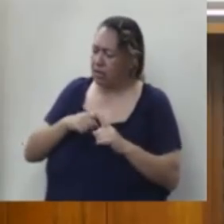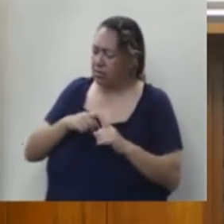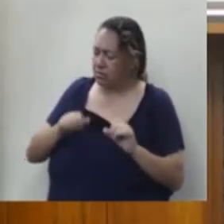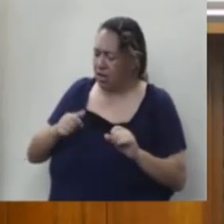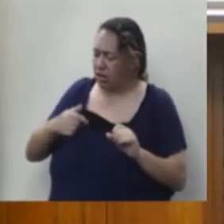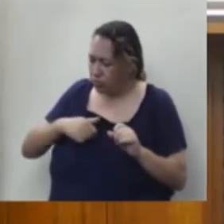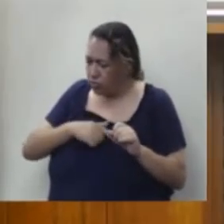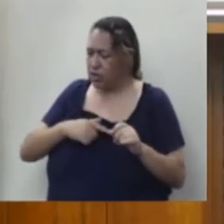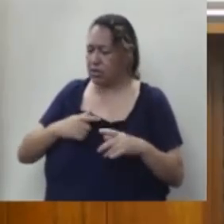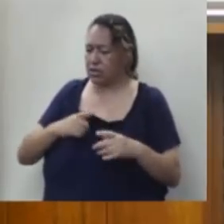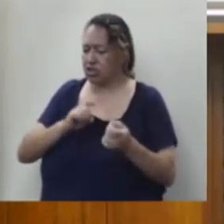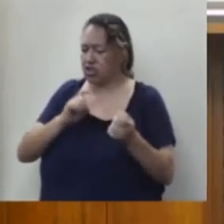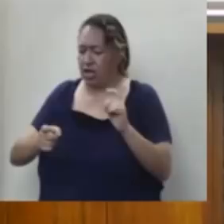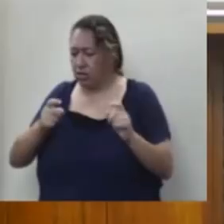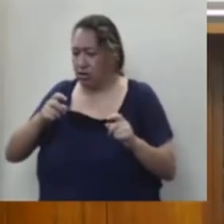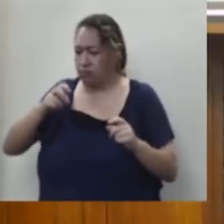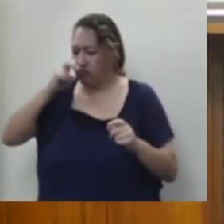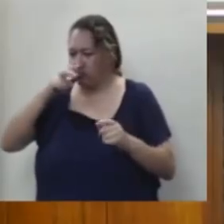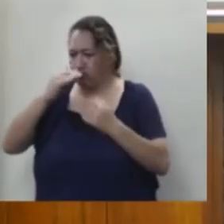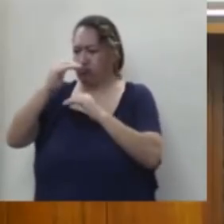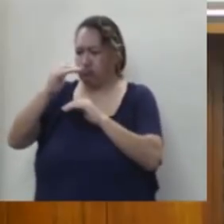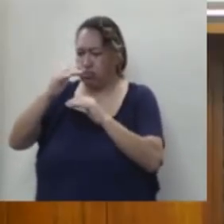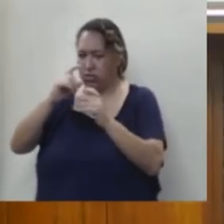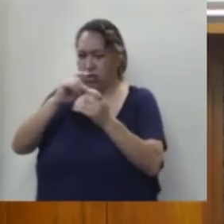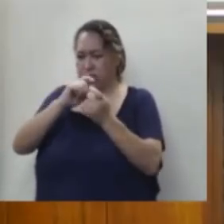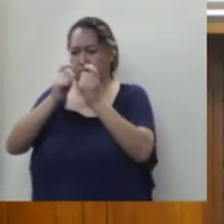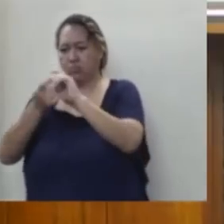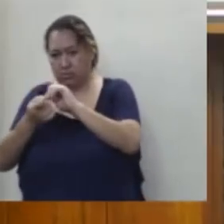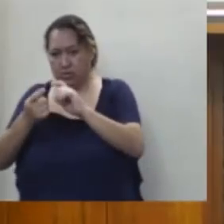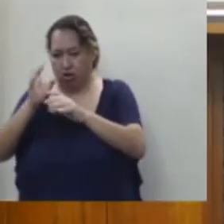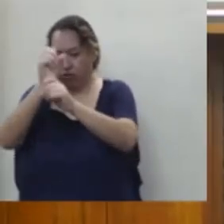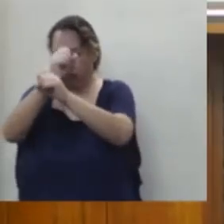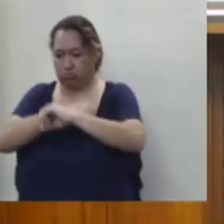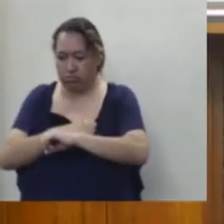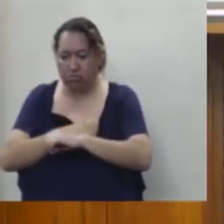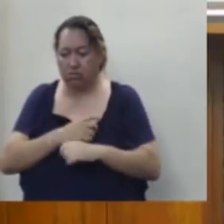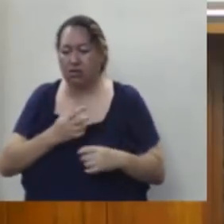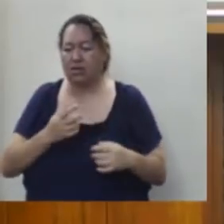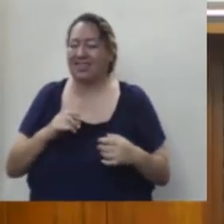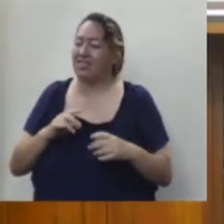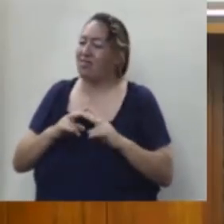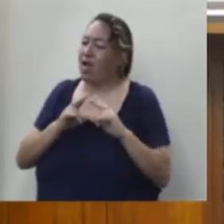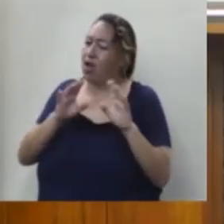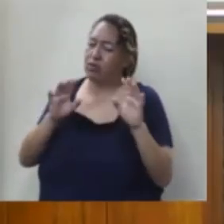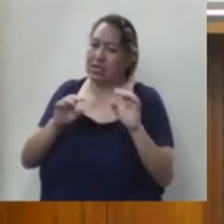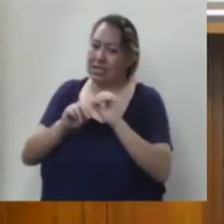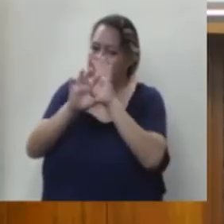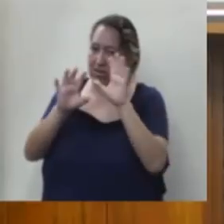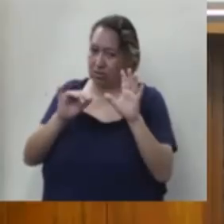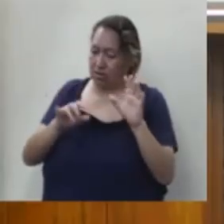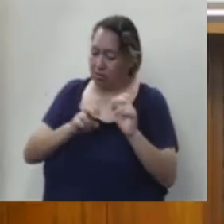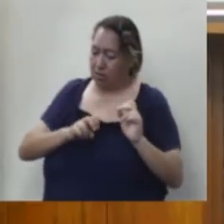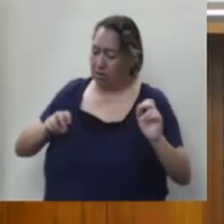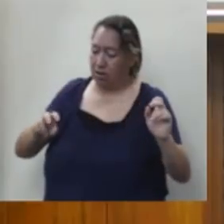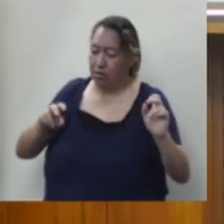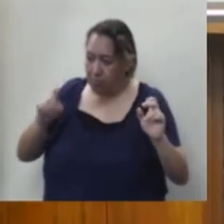if we do that, it's very clear from the panel that it would be done gradually, and it